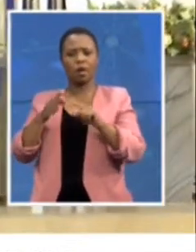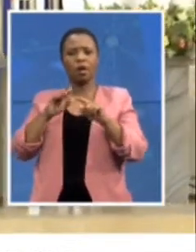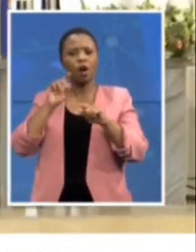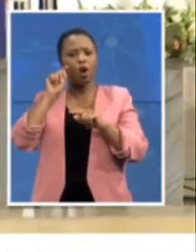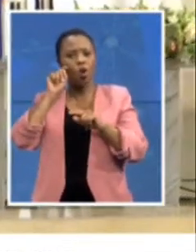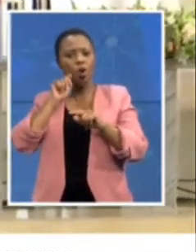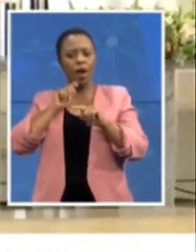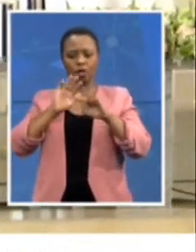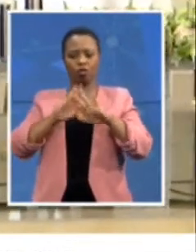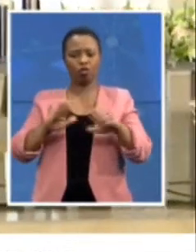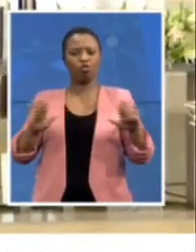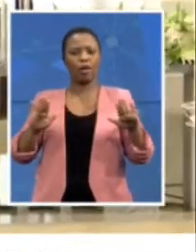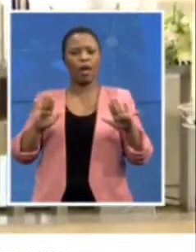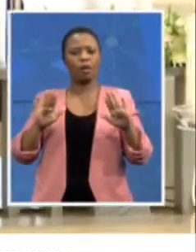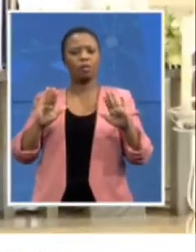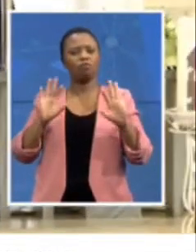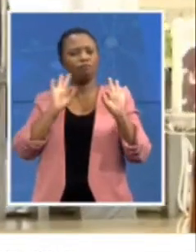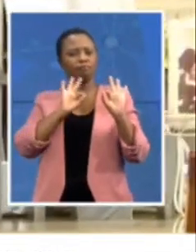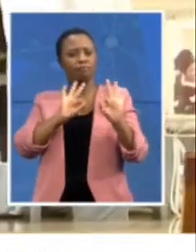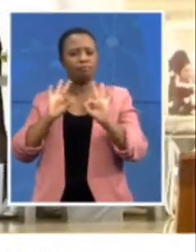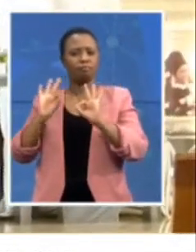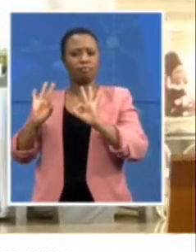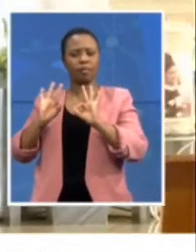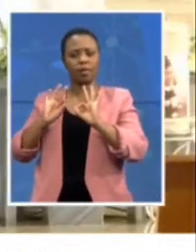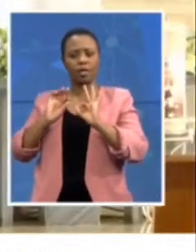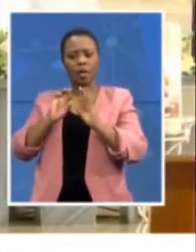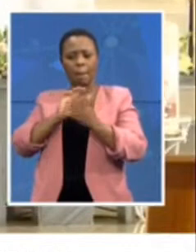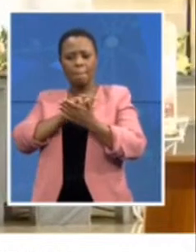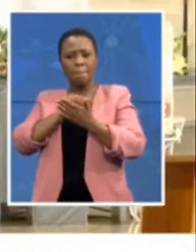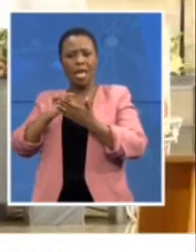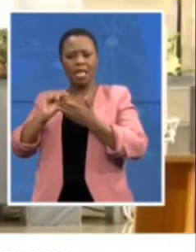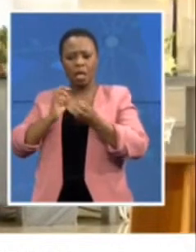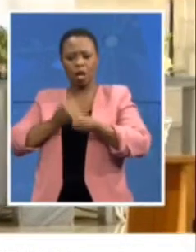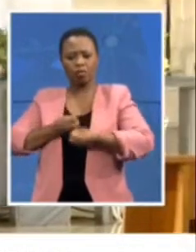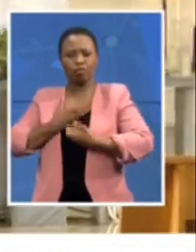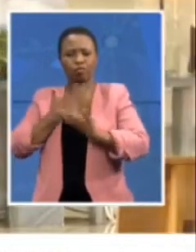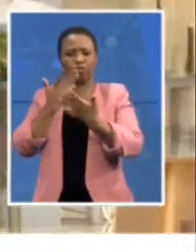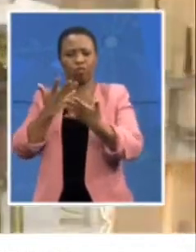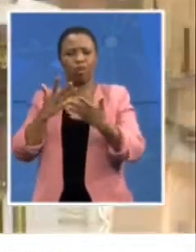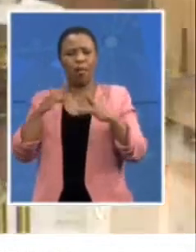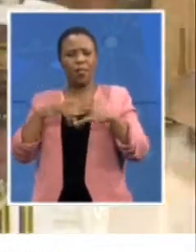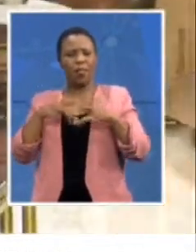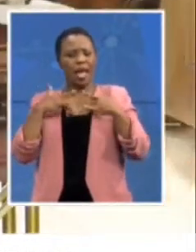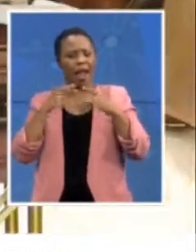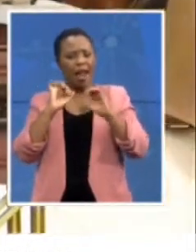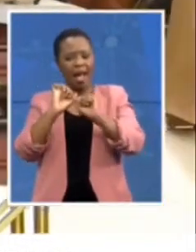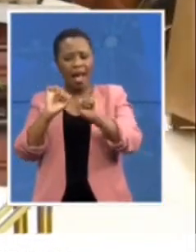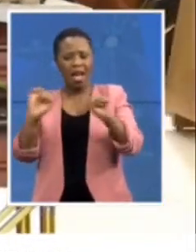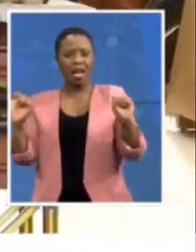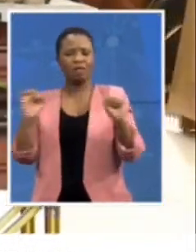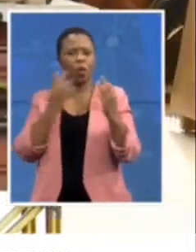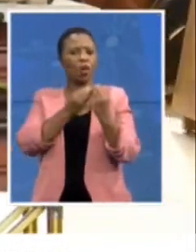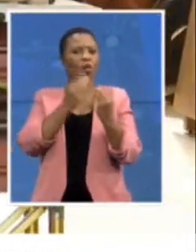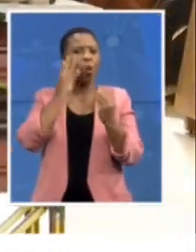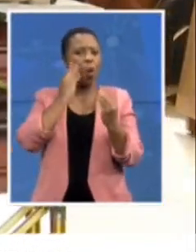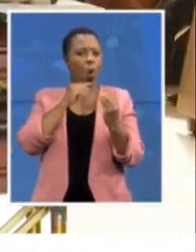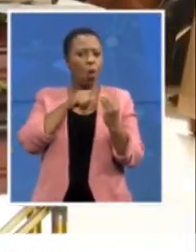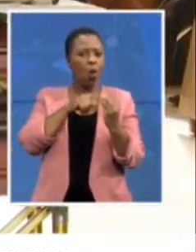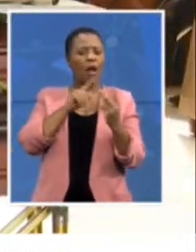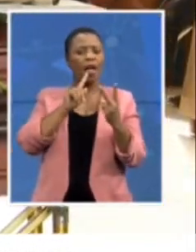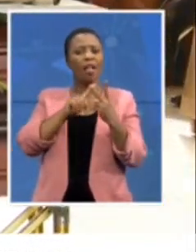grief, the message of their life with Gogo, and the blessings that Gogo brought in their lives.